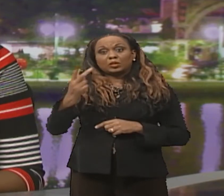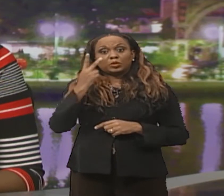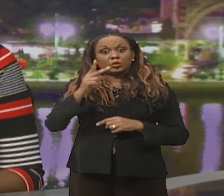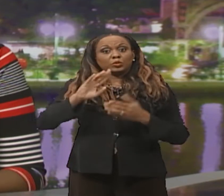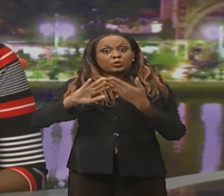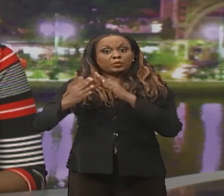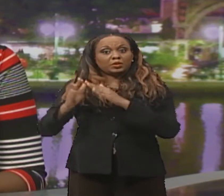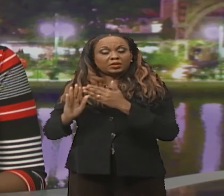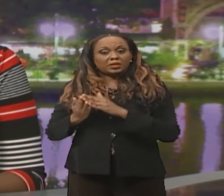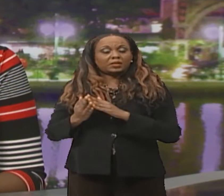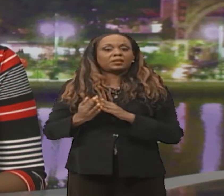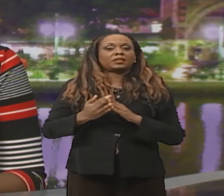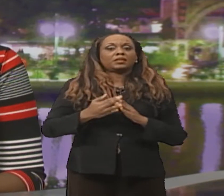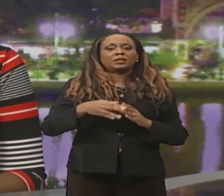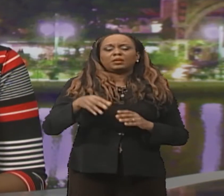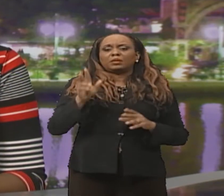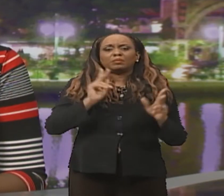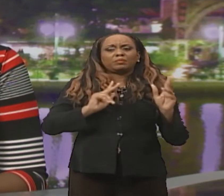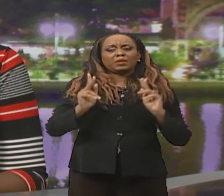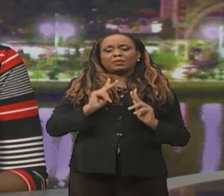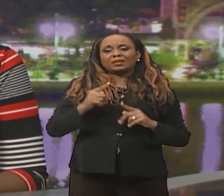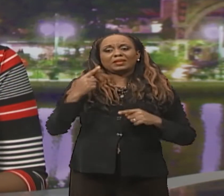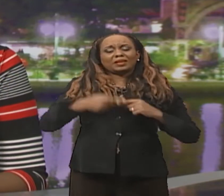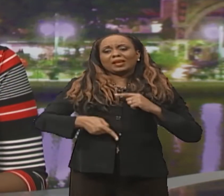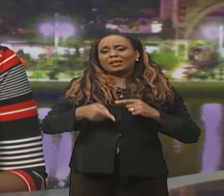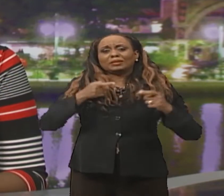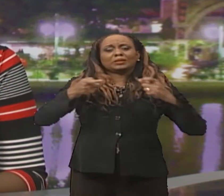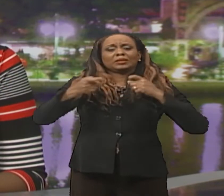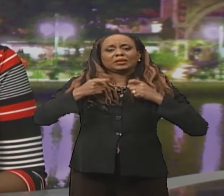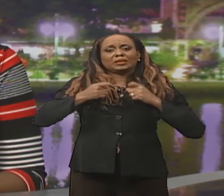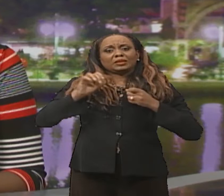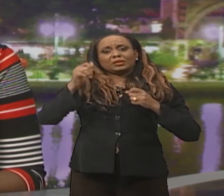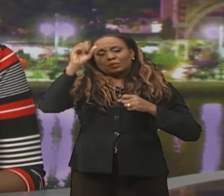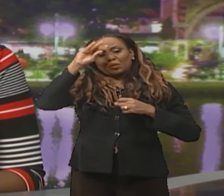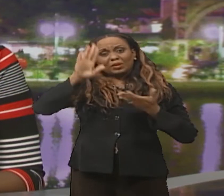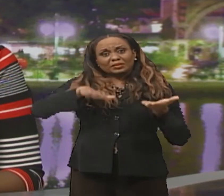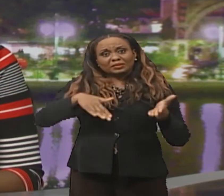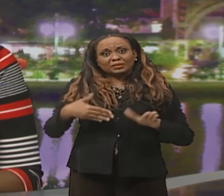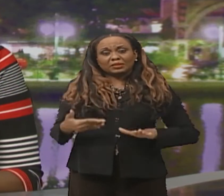loved ones are only just coming to grips with the loss.